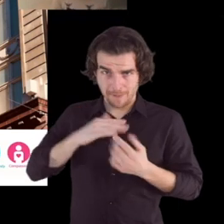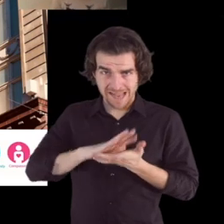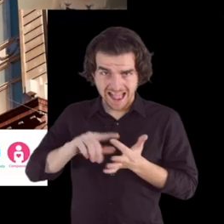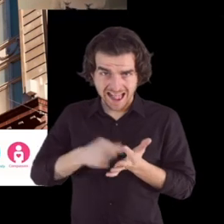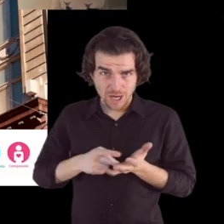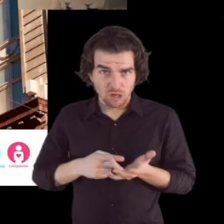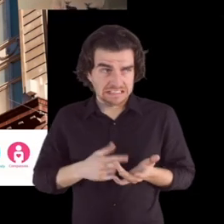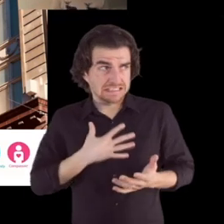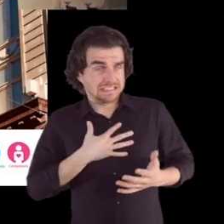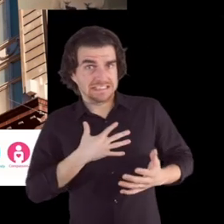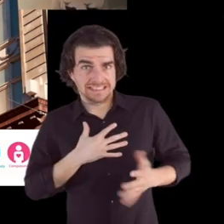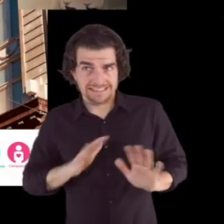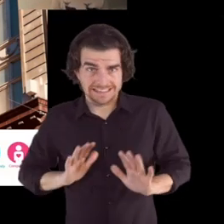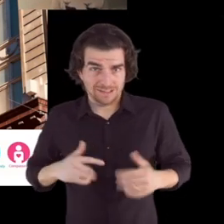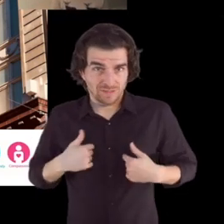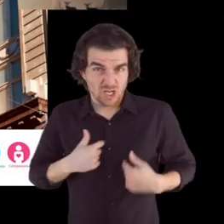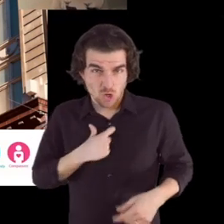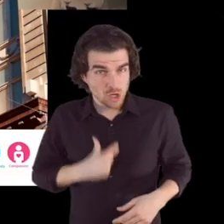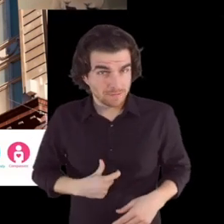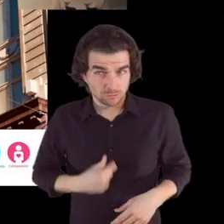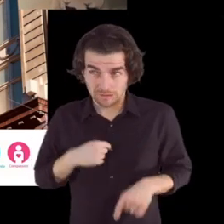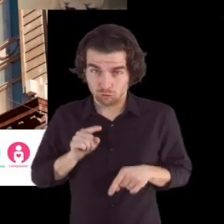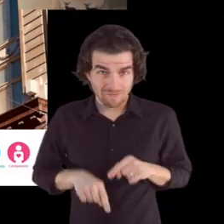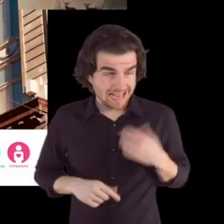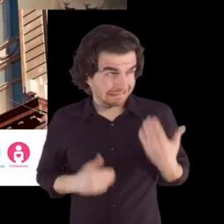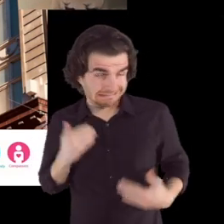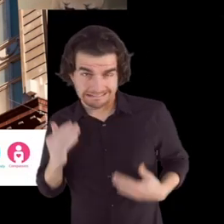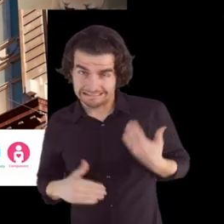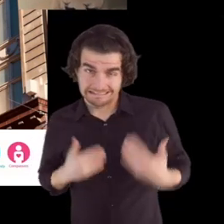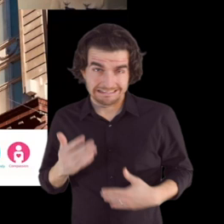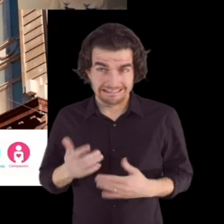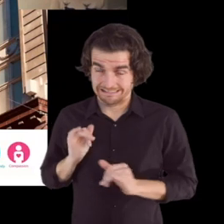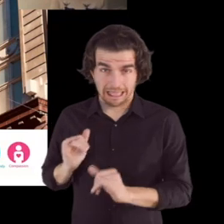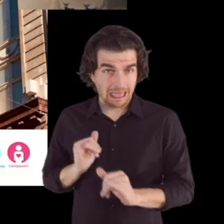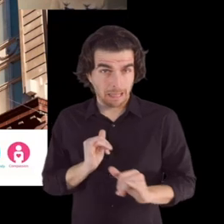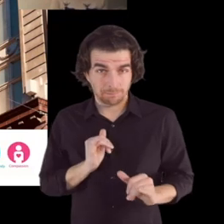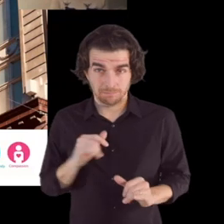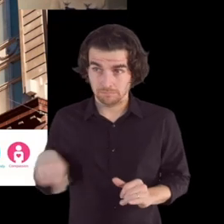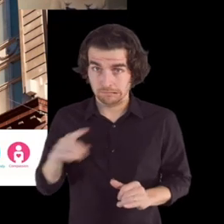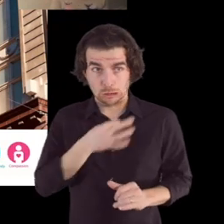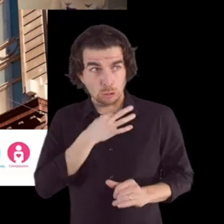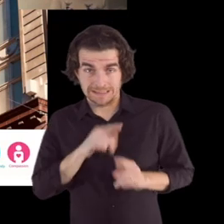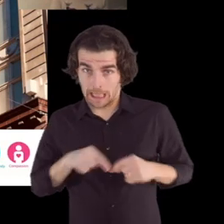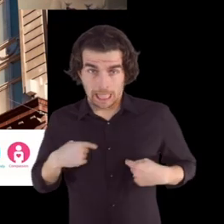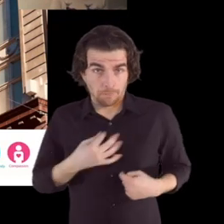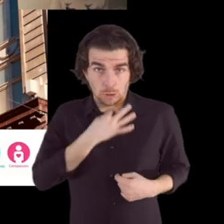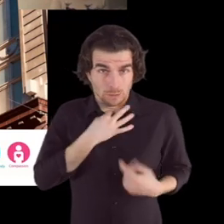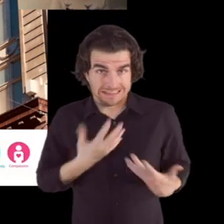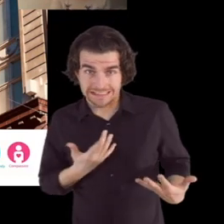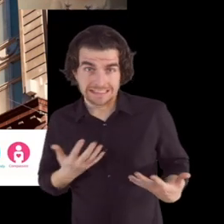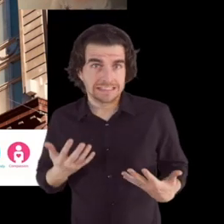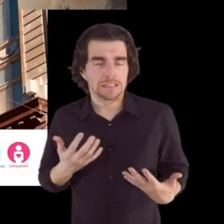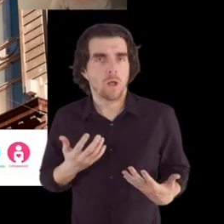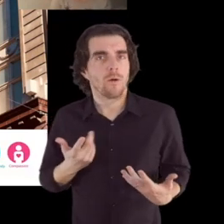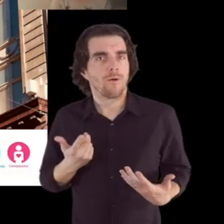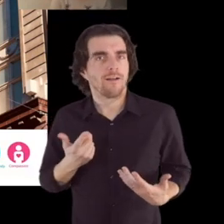superhero, but in reality, we're also humans and we can be vulnerable. So I think that was putting a lot of pressure on people